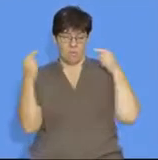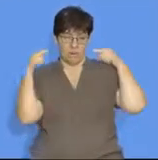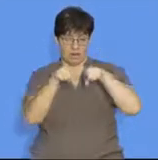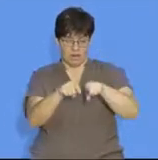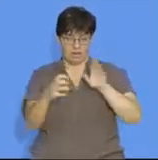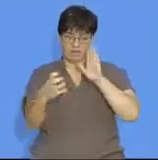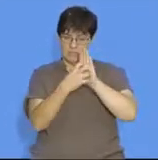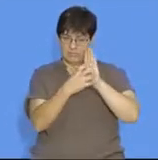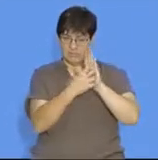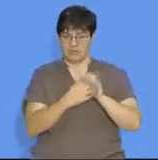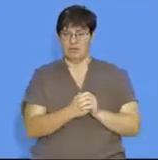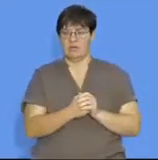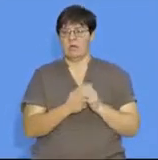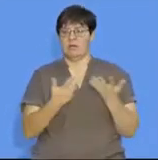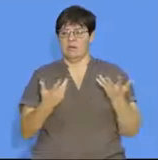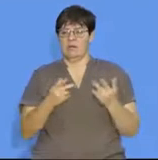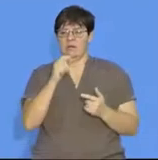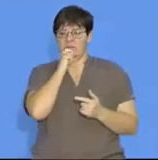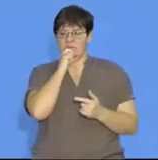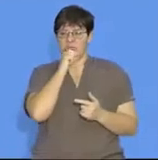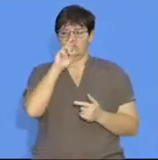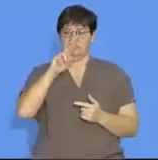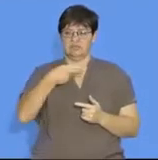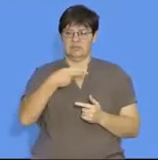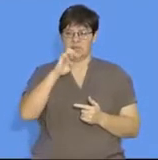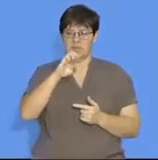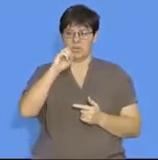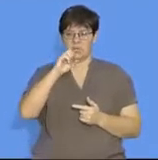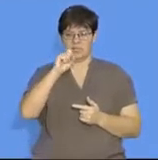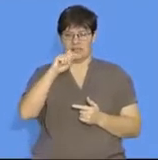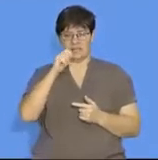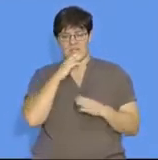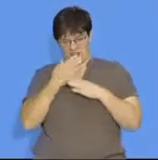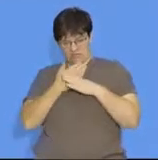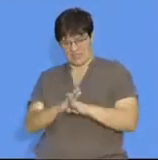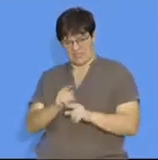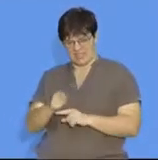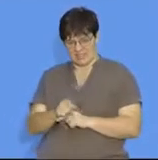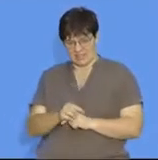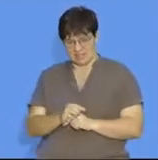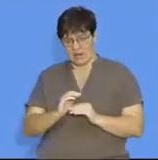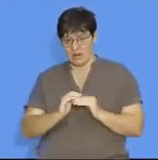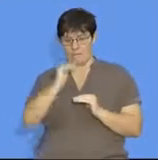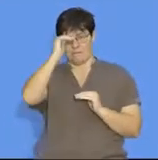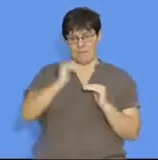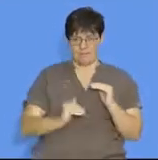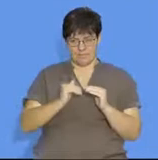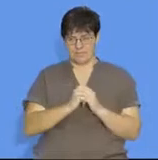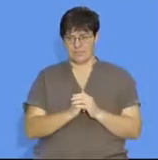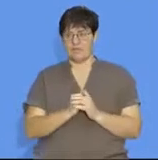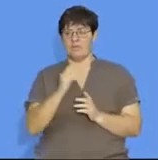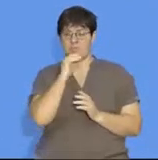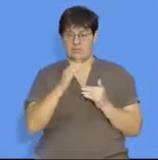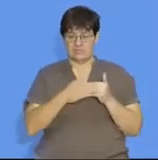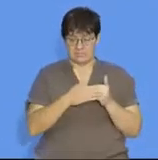the circuit instead of using a rheostat. So we're substituting a rheostat by in other words, we're saying adding